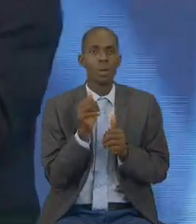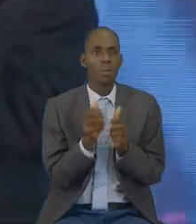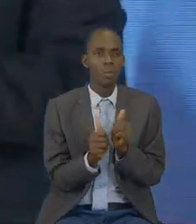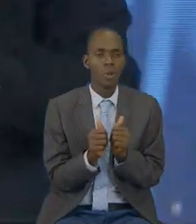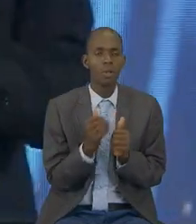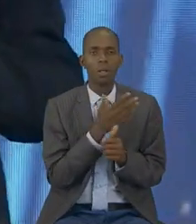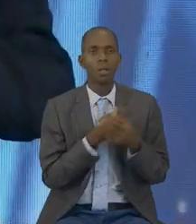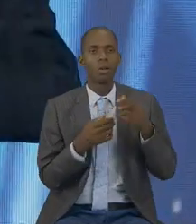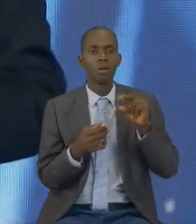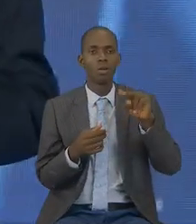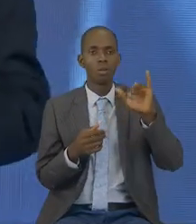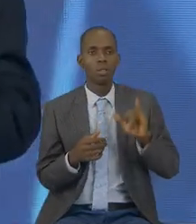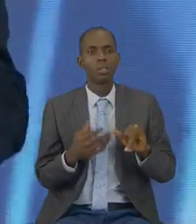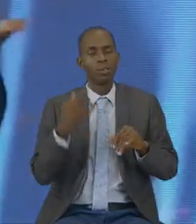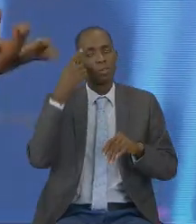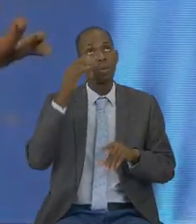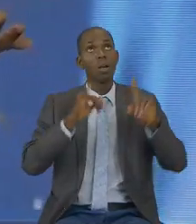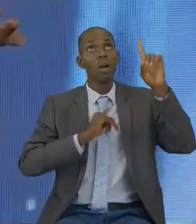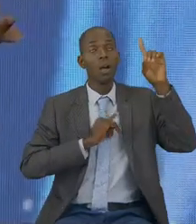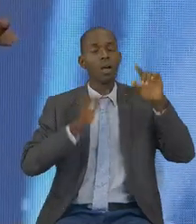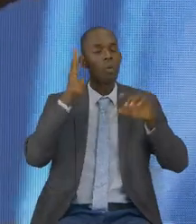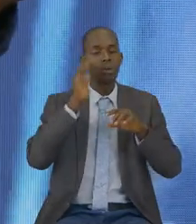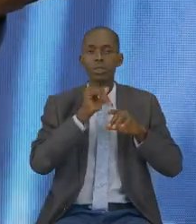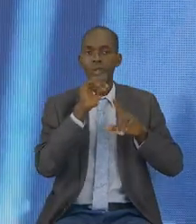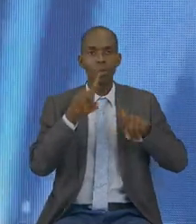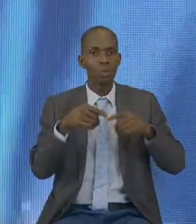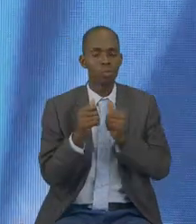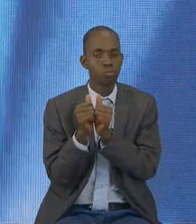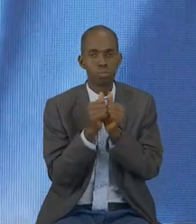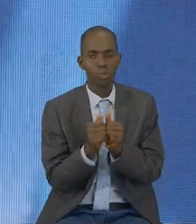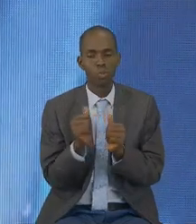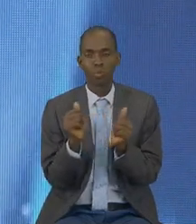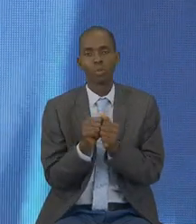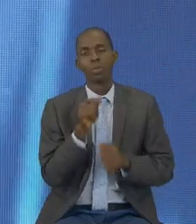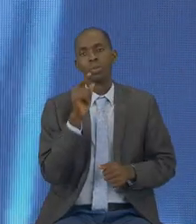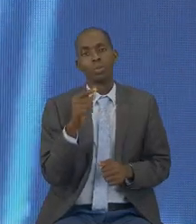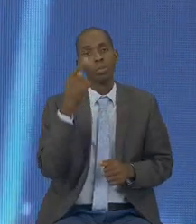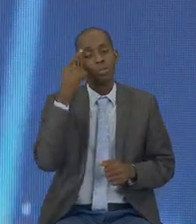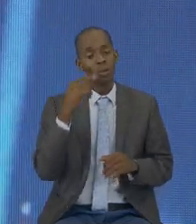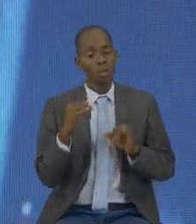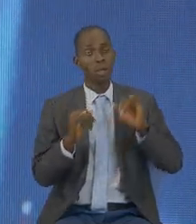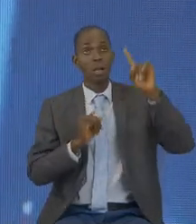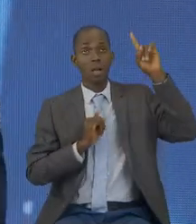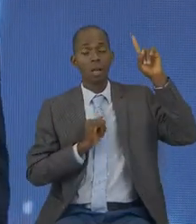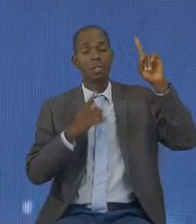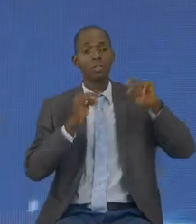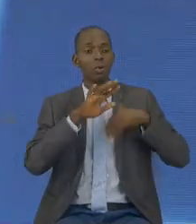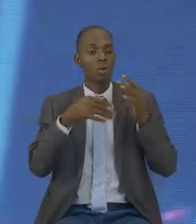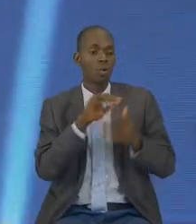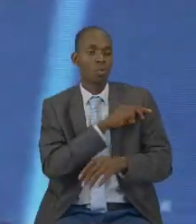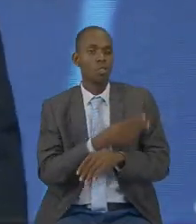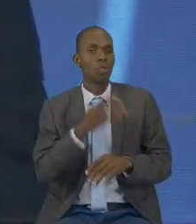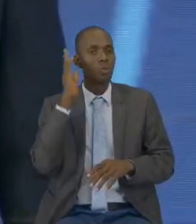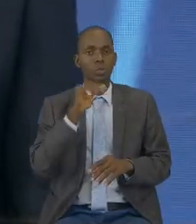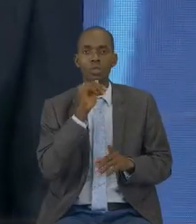up in the midst of thee. For I, the Almighty, will not go up in the midst of thee.